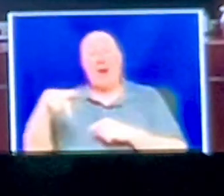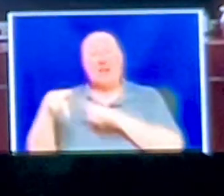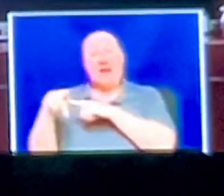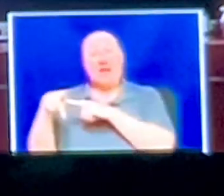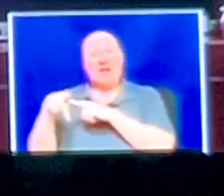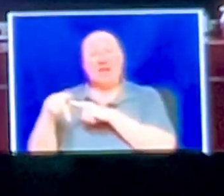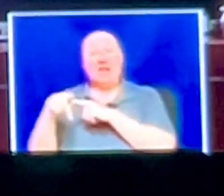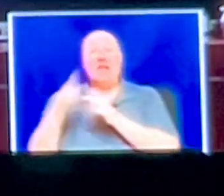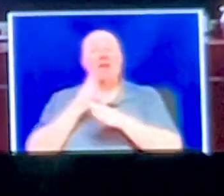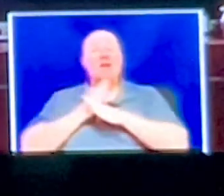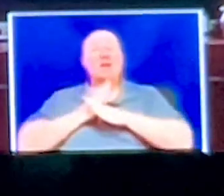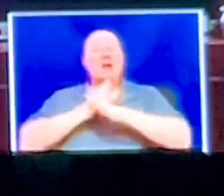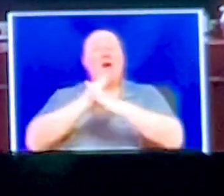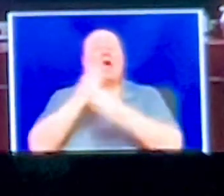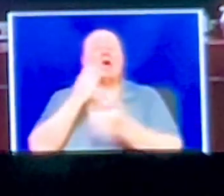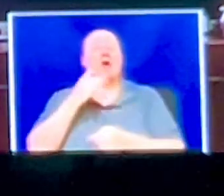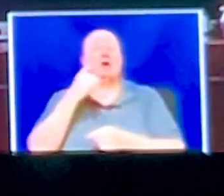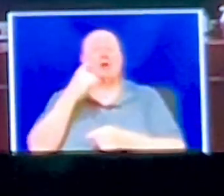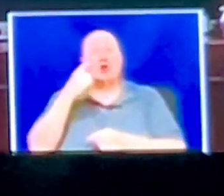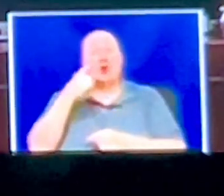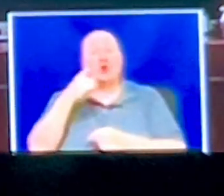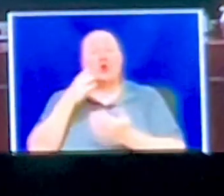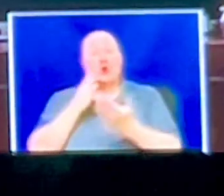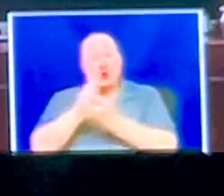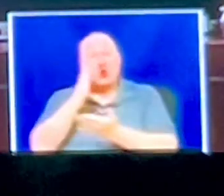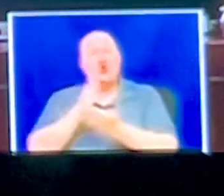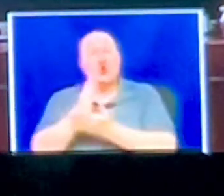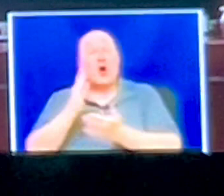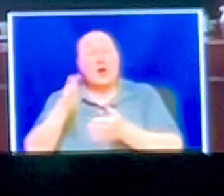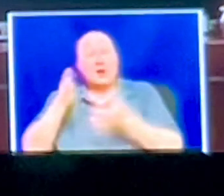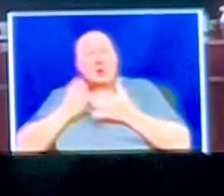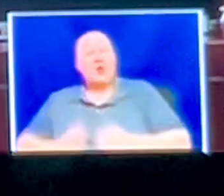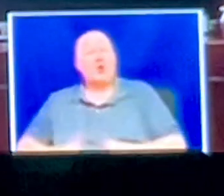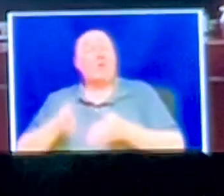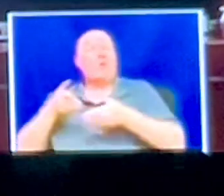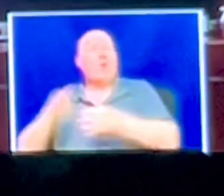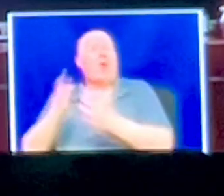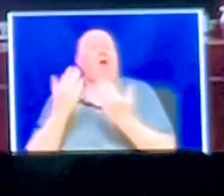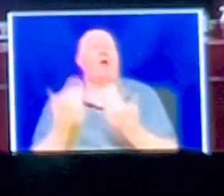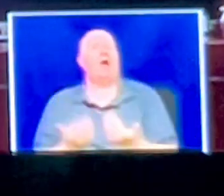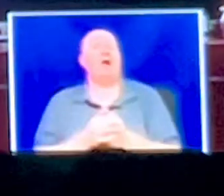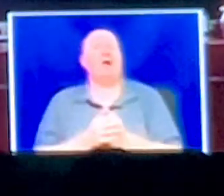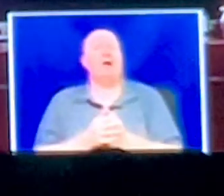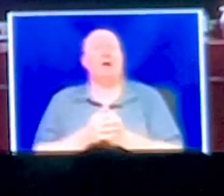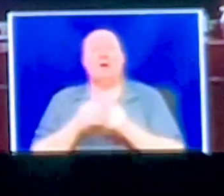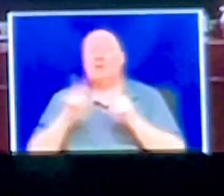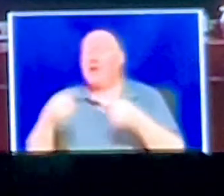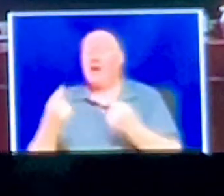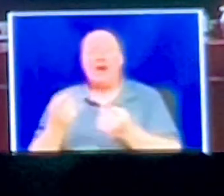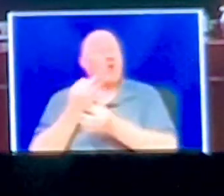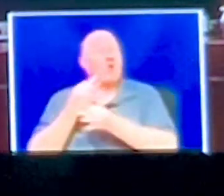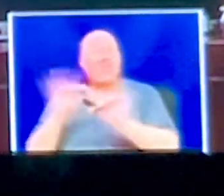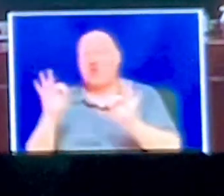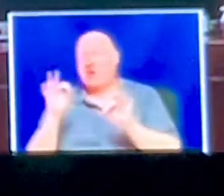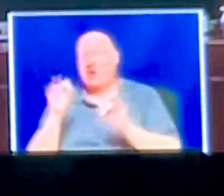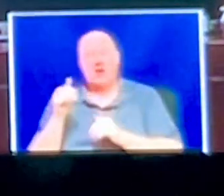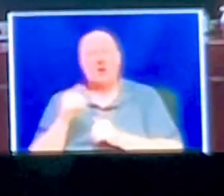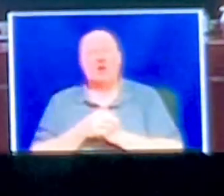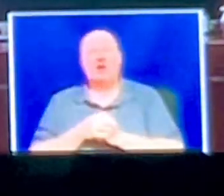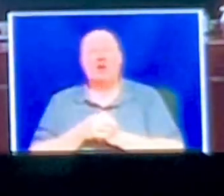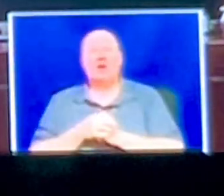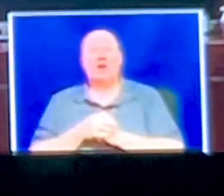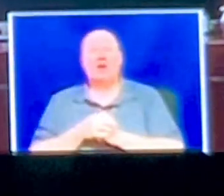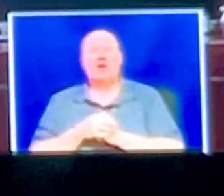are denied the right to exist as human beings. They're denied the right to enjoy the freedoms and the